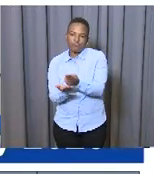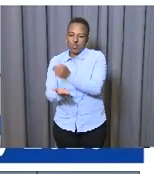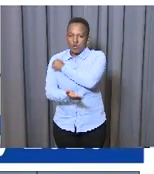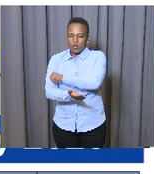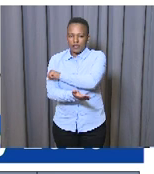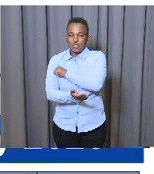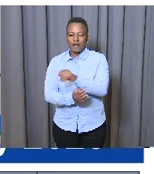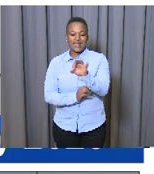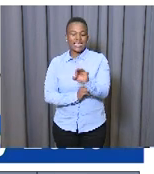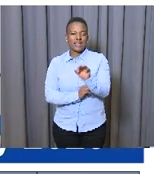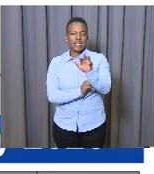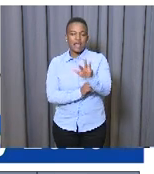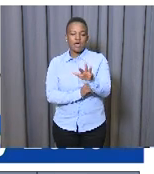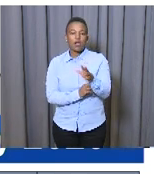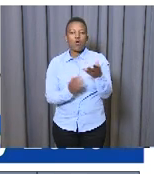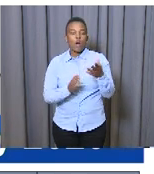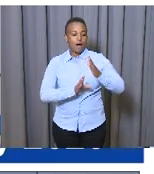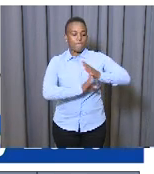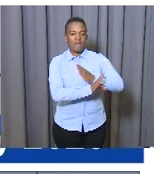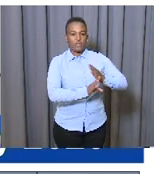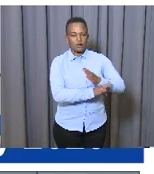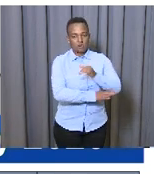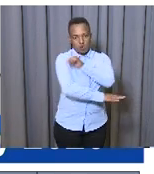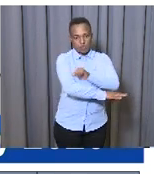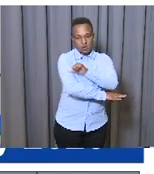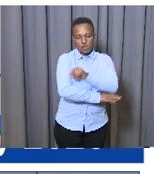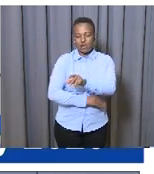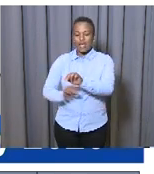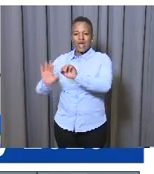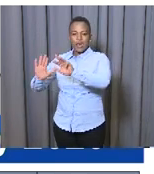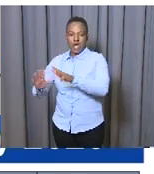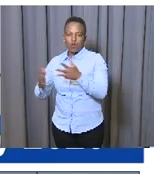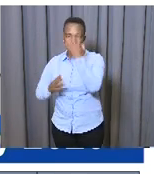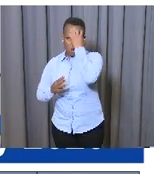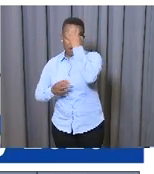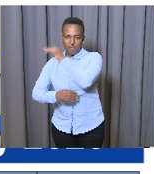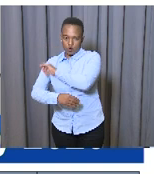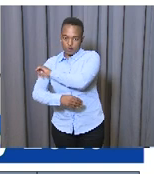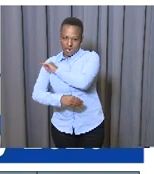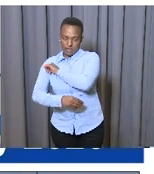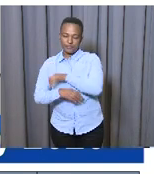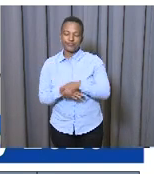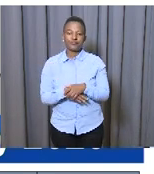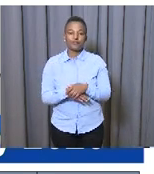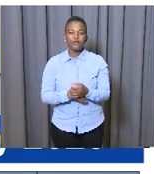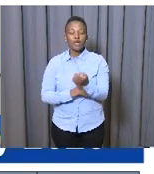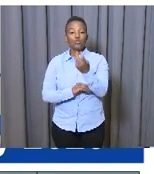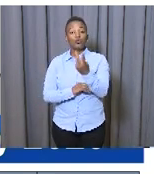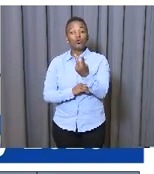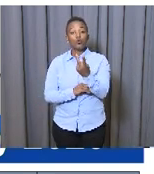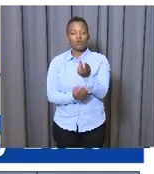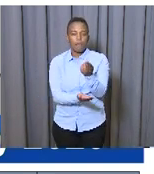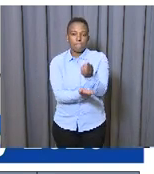facilities. 39 of them are in the private hospitals. 9 are in the public hospitals. 2 of them are in